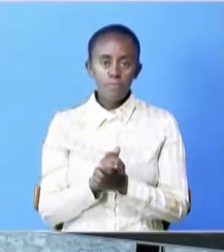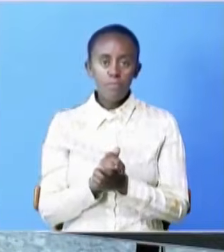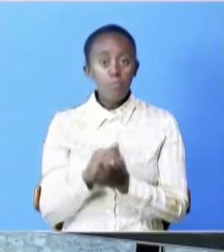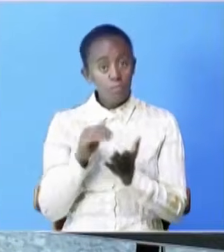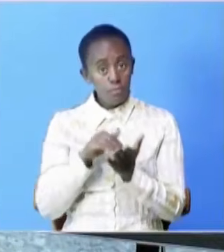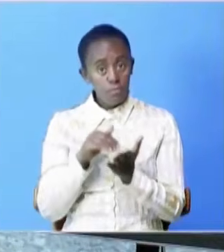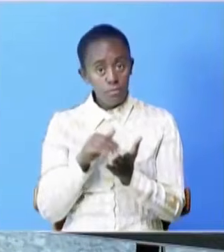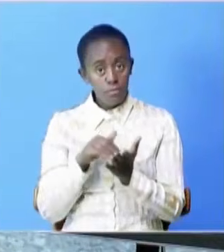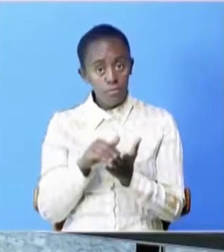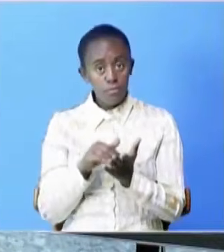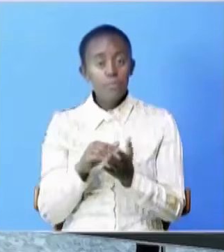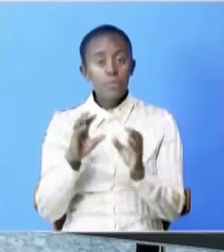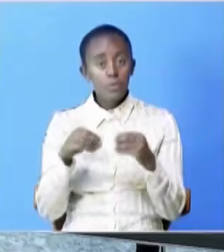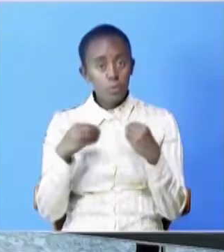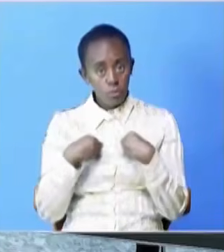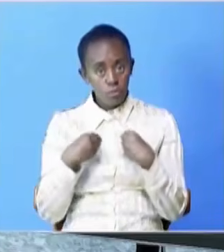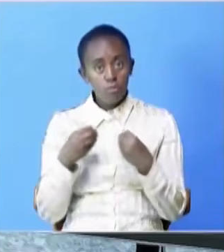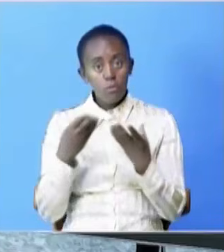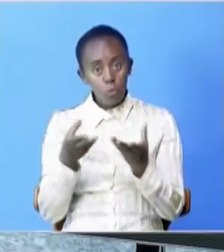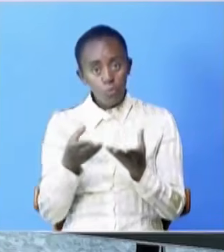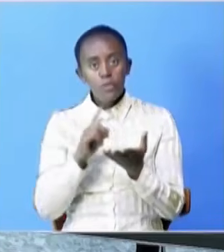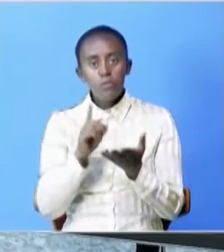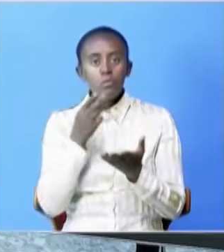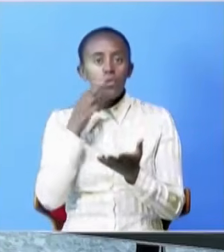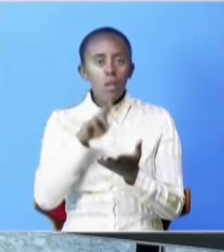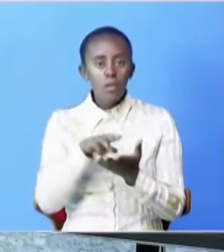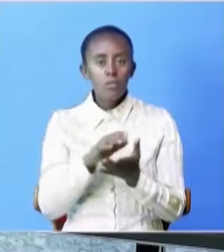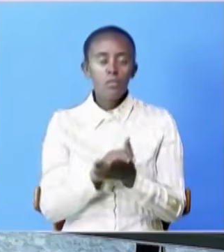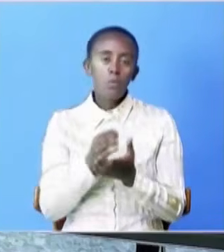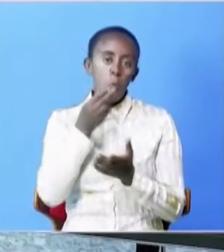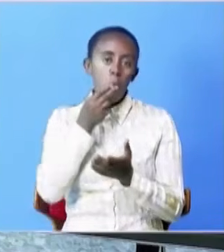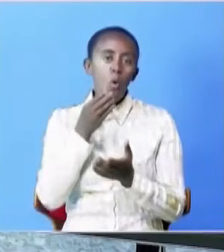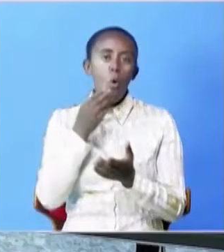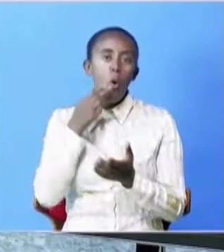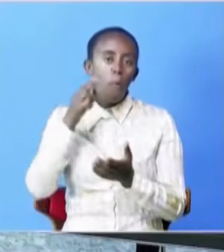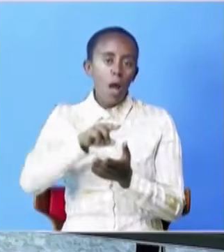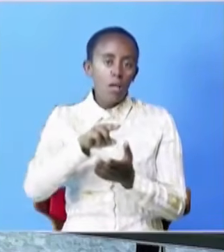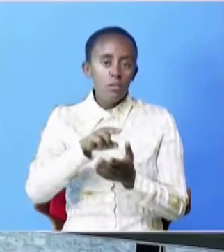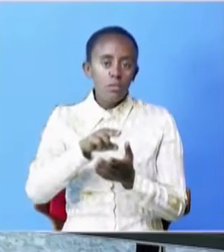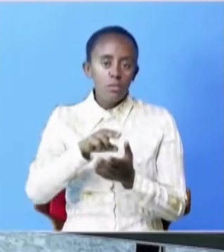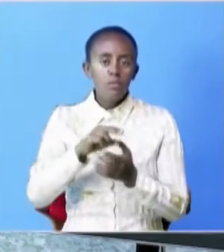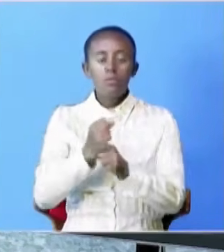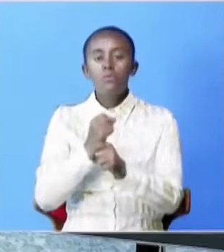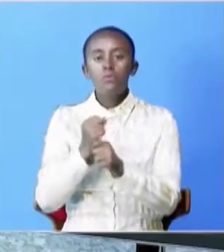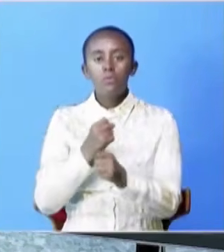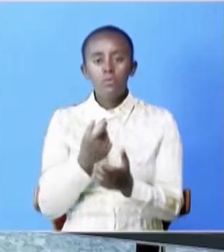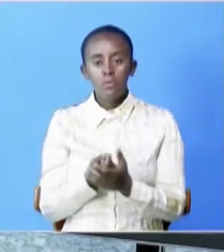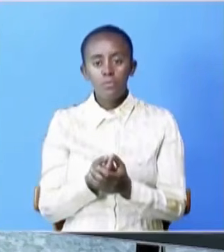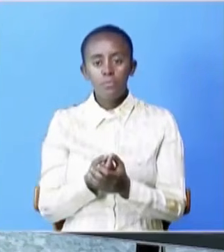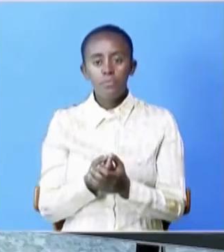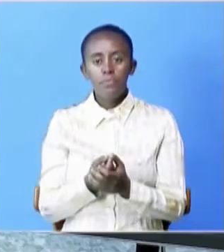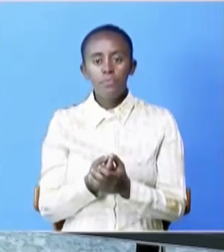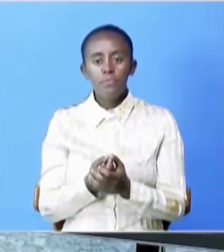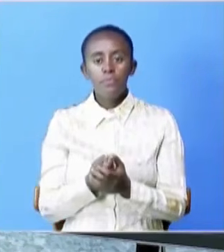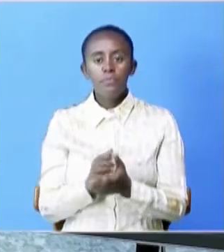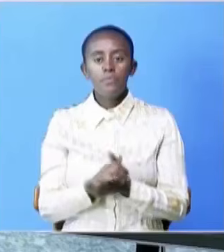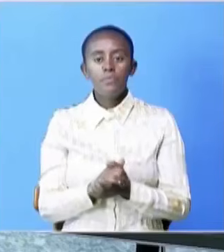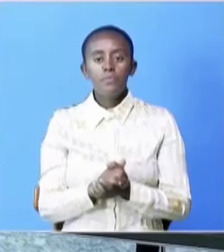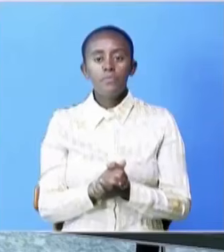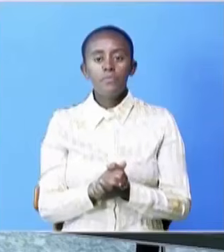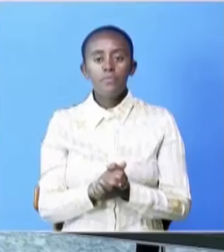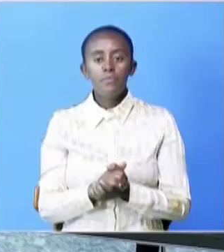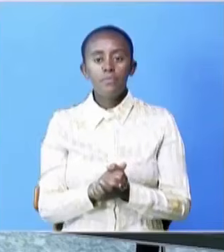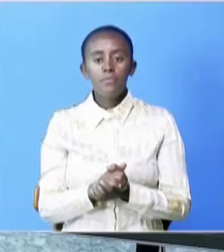Again, here we are giving instructions or commands depending on what we're saying. Another